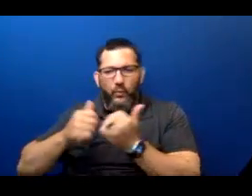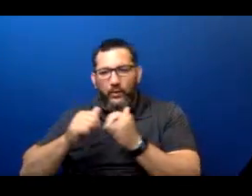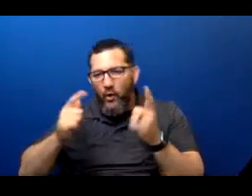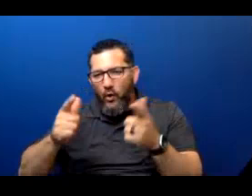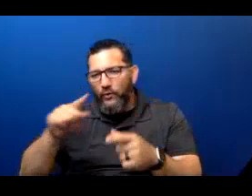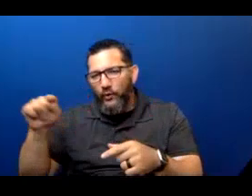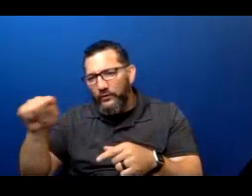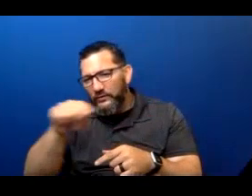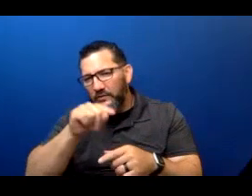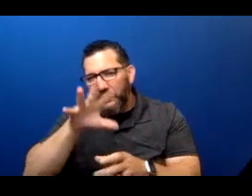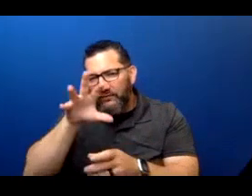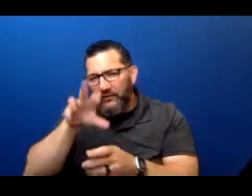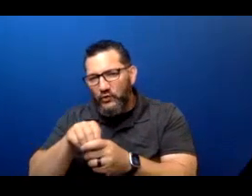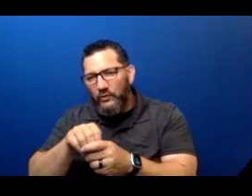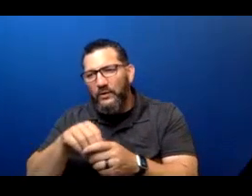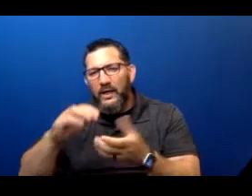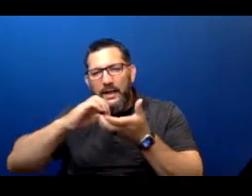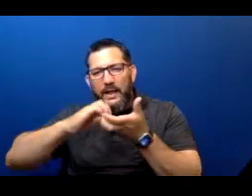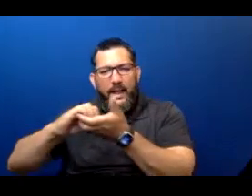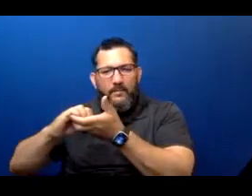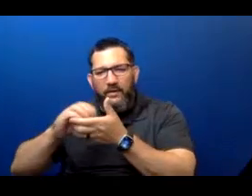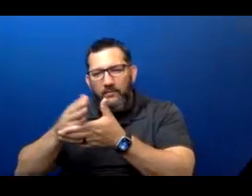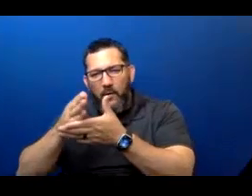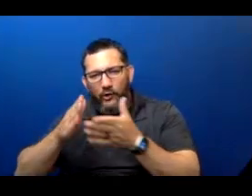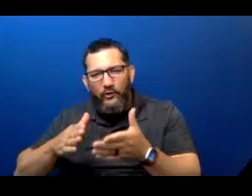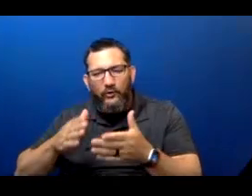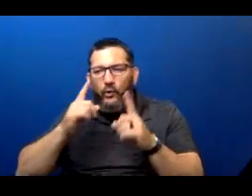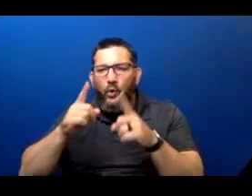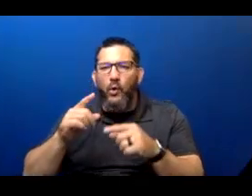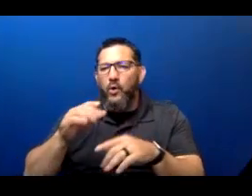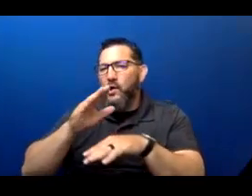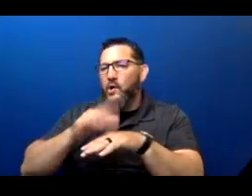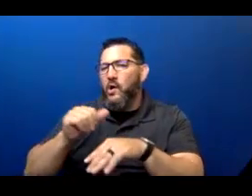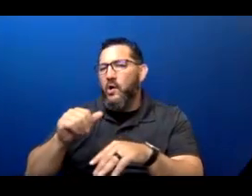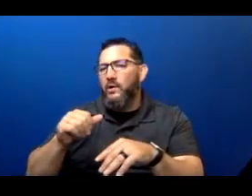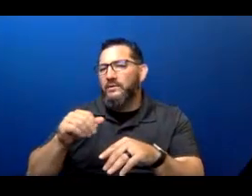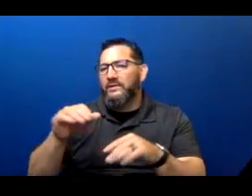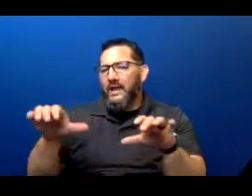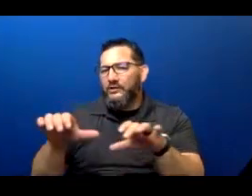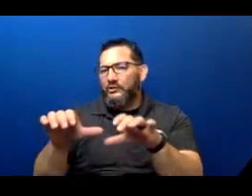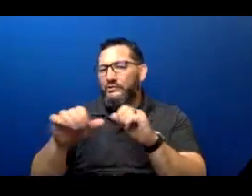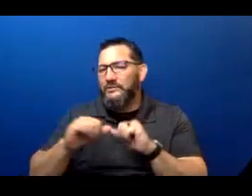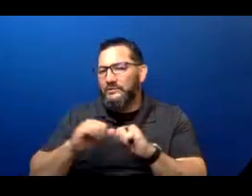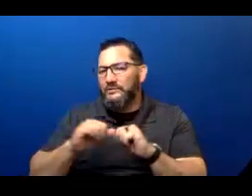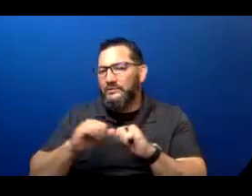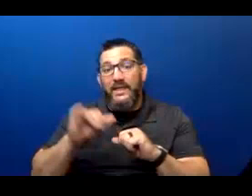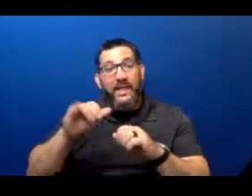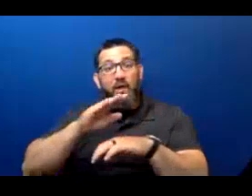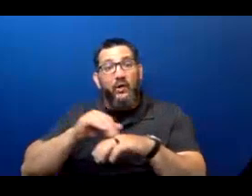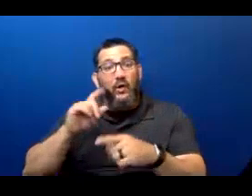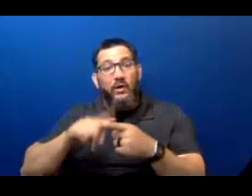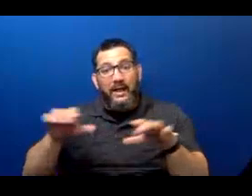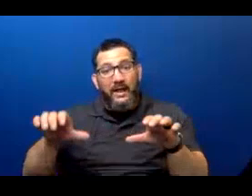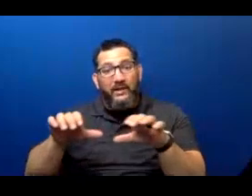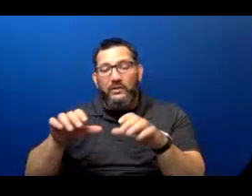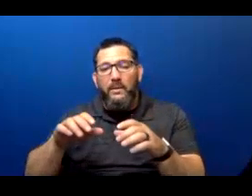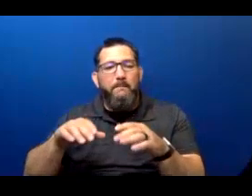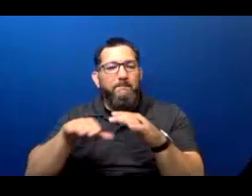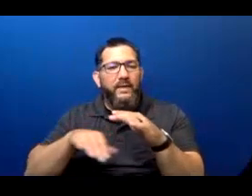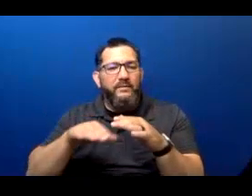individual collaborative partners about a call to action. And this call to action is going to be basically